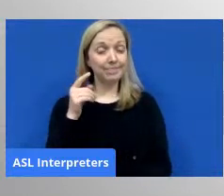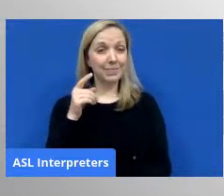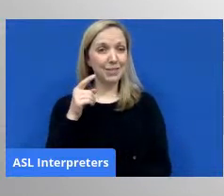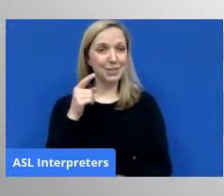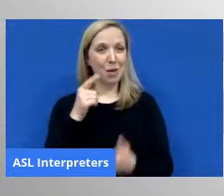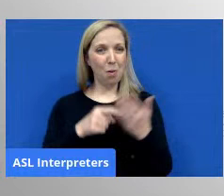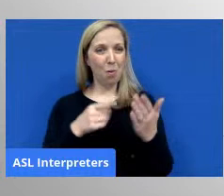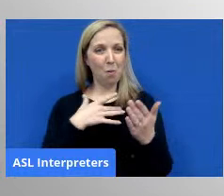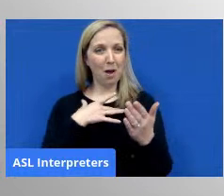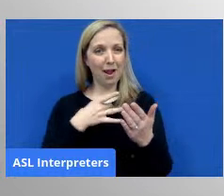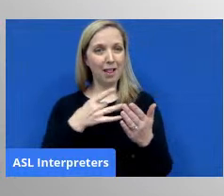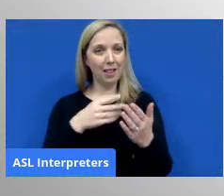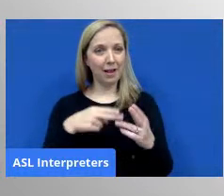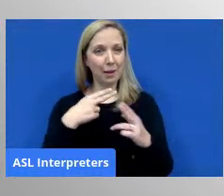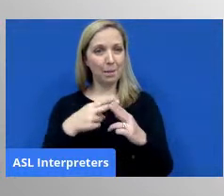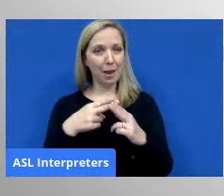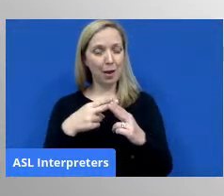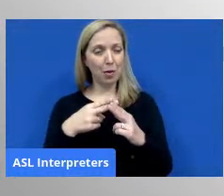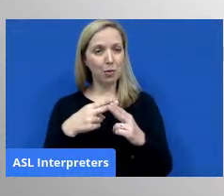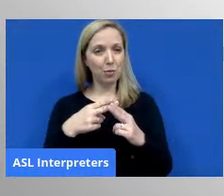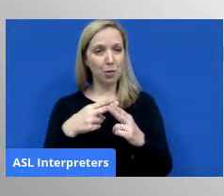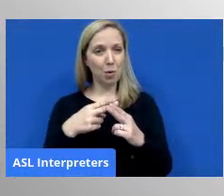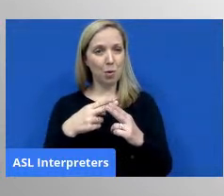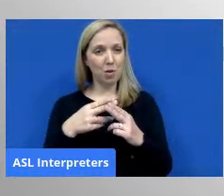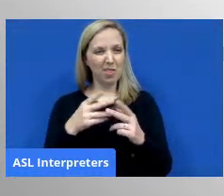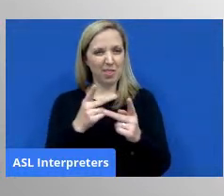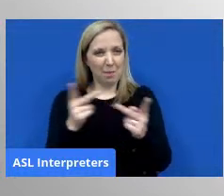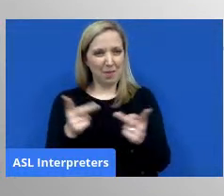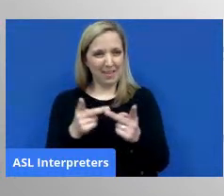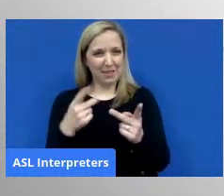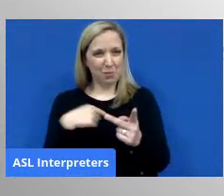about even where we are with our strategic plan, to be